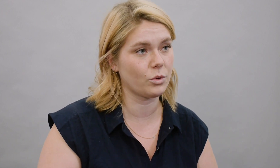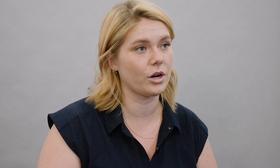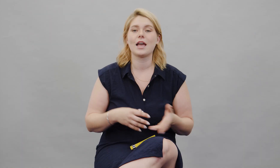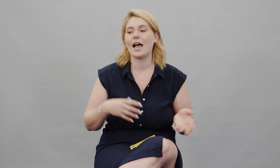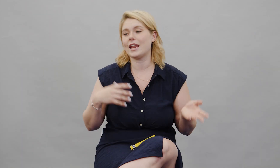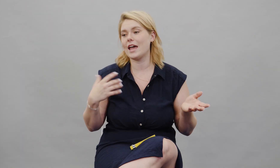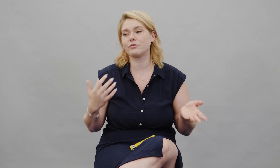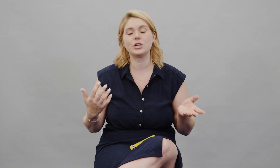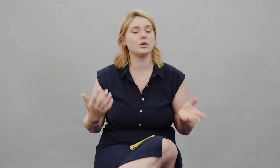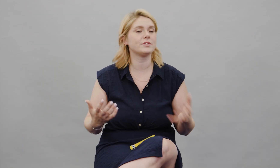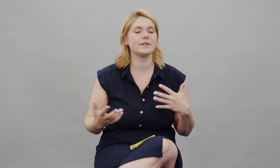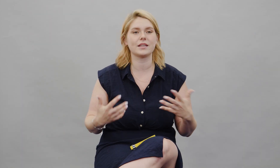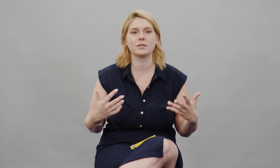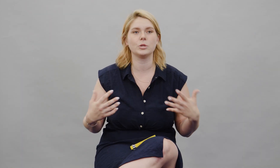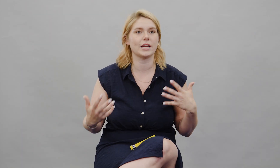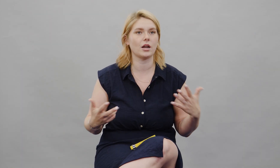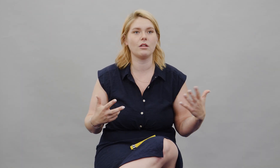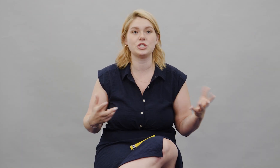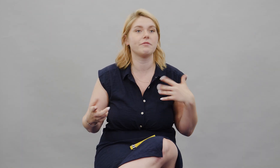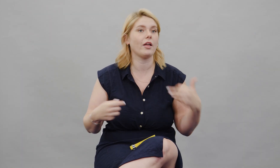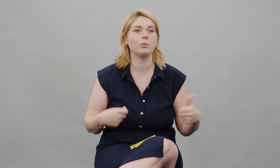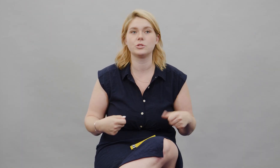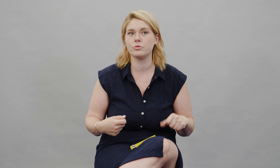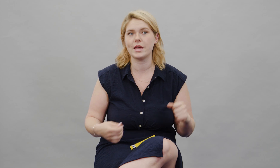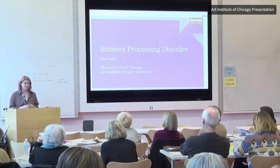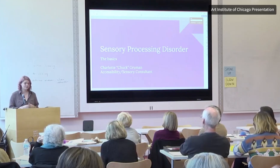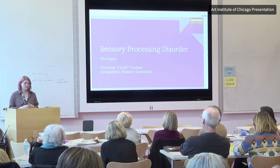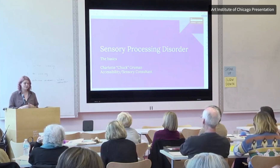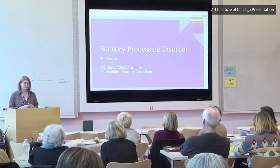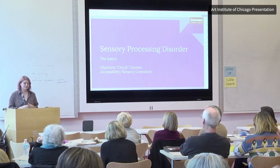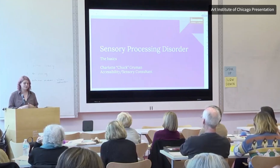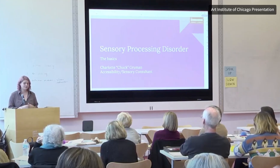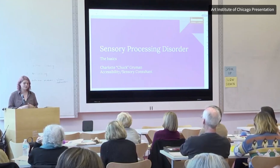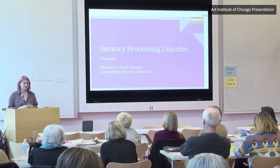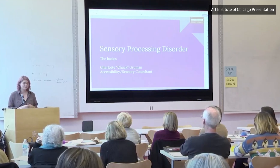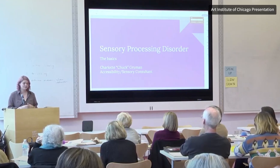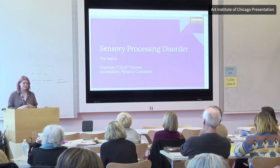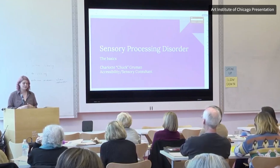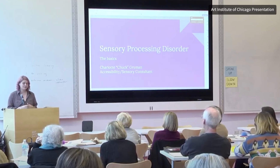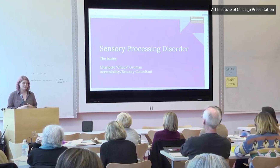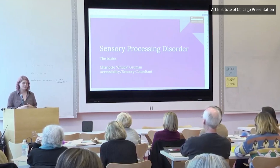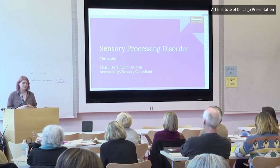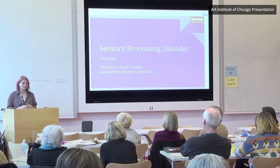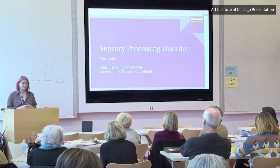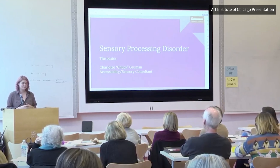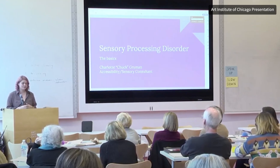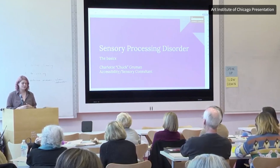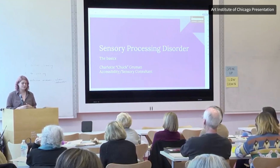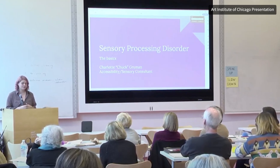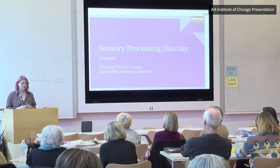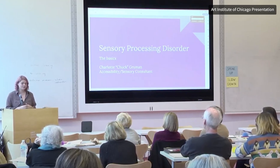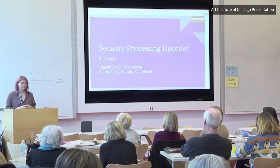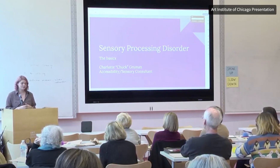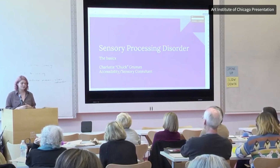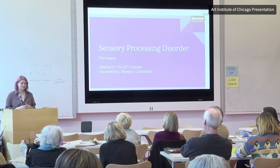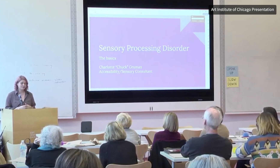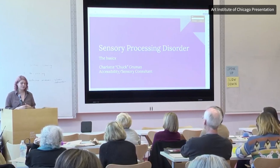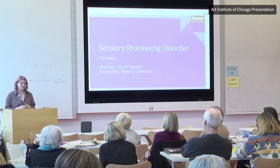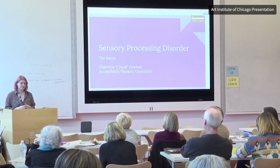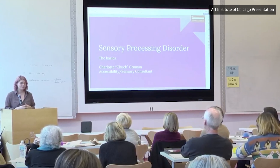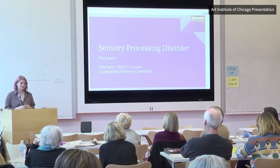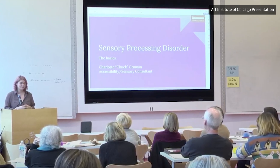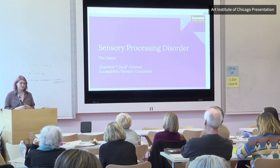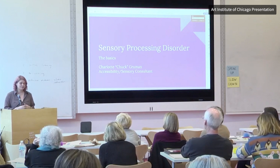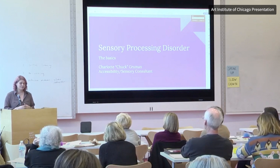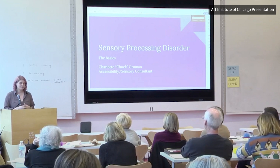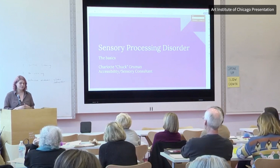processing disorder. I had every use of accessible technology available to me. And as somebody who used those services my whole life, I felt like I was in a